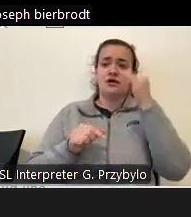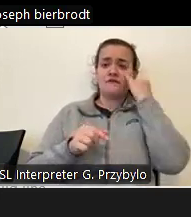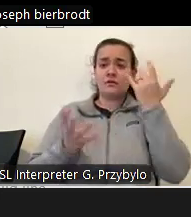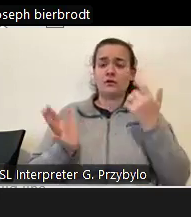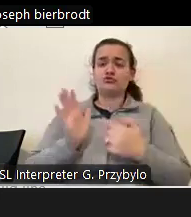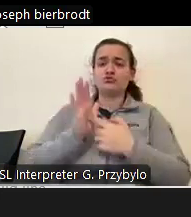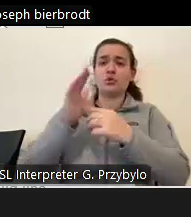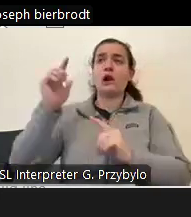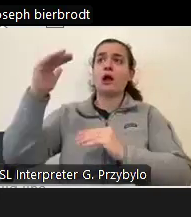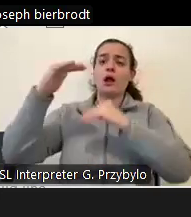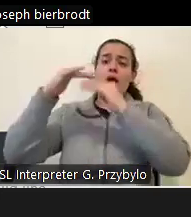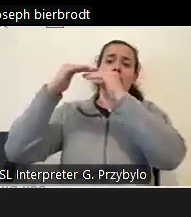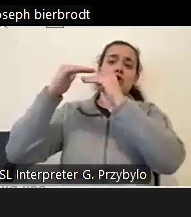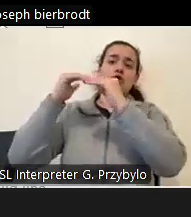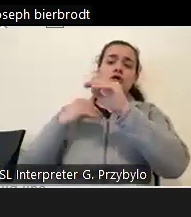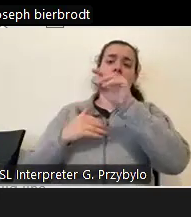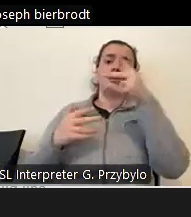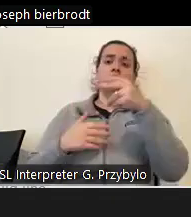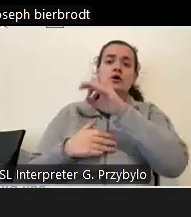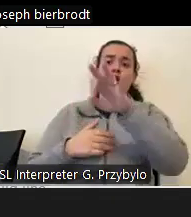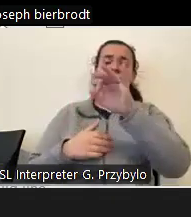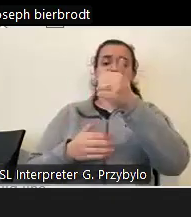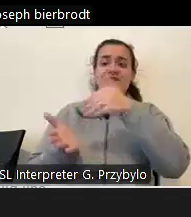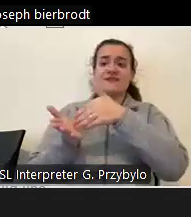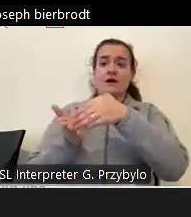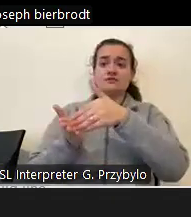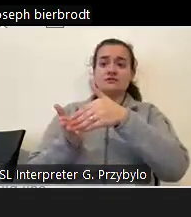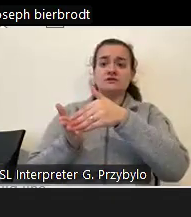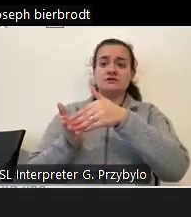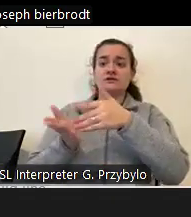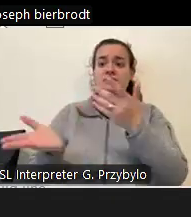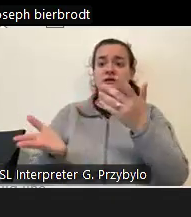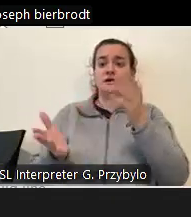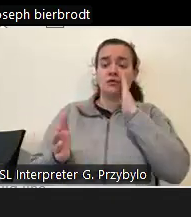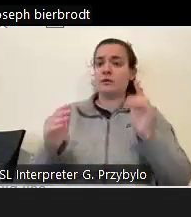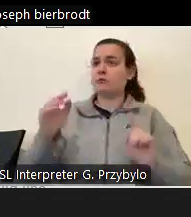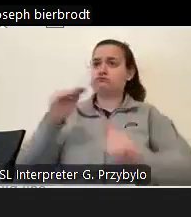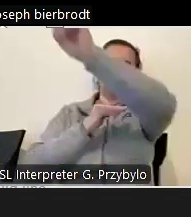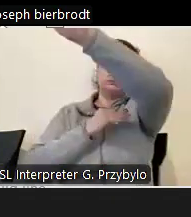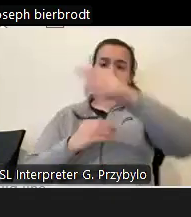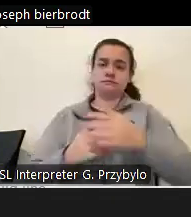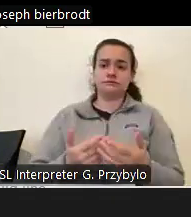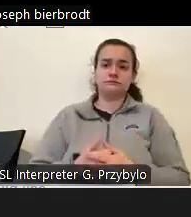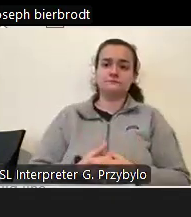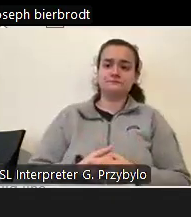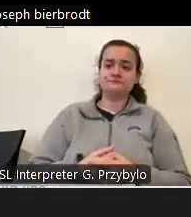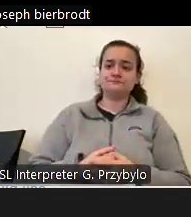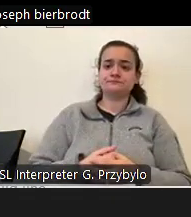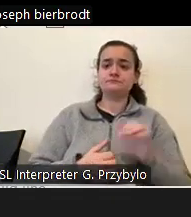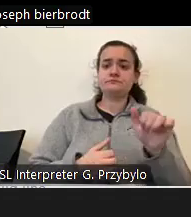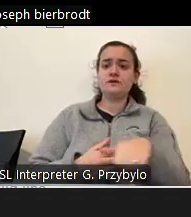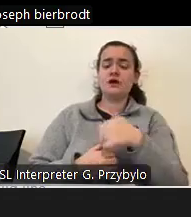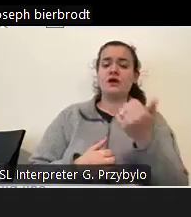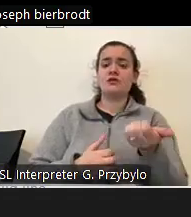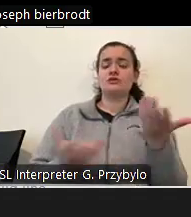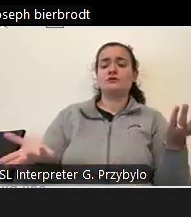cutoff frequency of 10,000 hertz on a linear scale, it'd be off the chart. On the other hand, if I'm looking